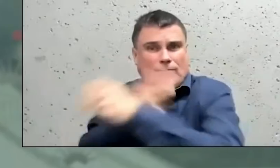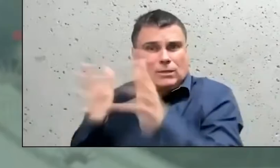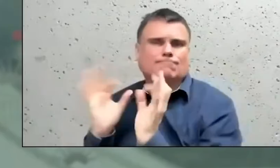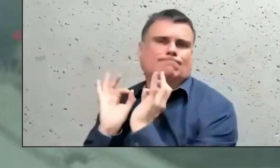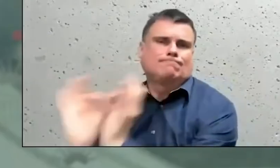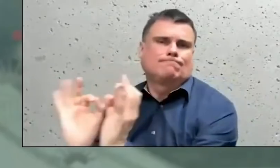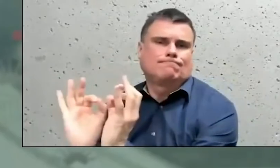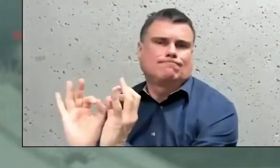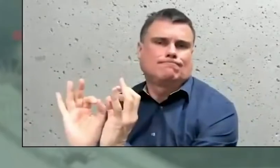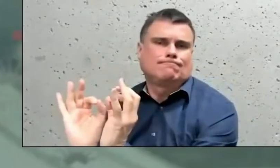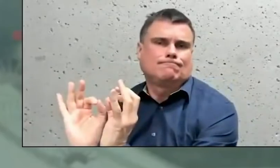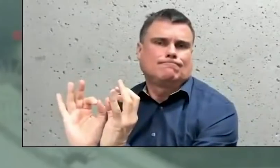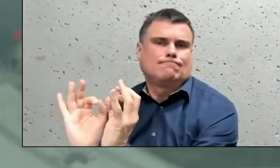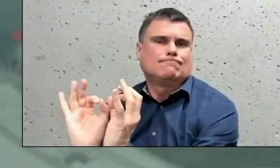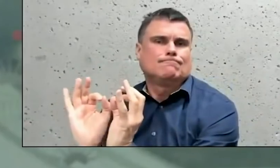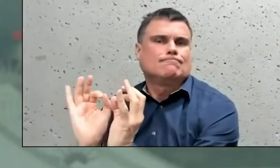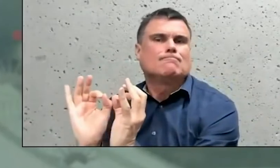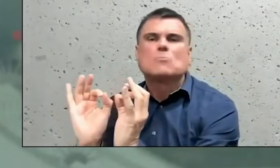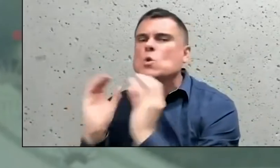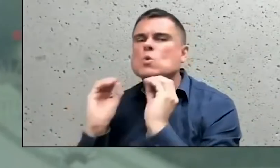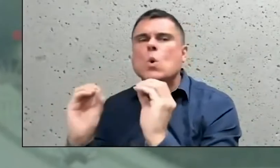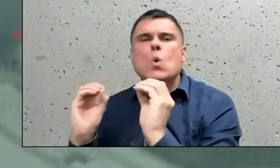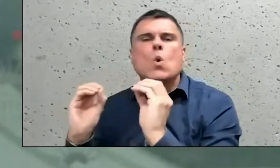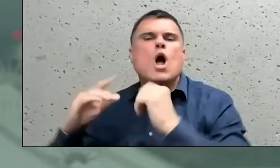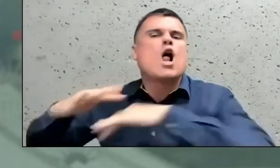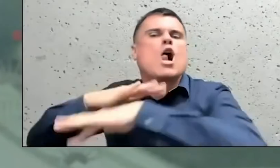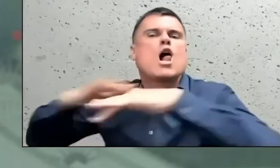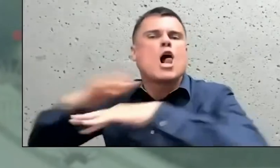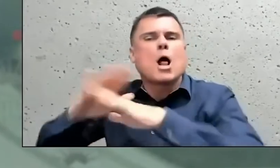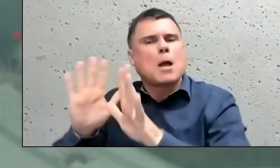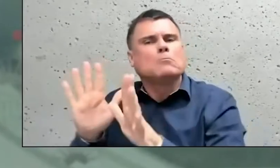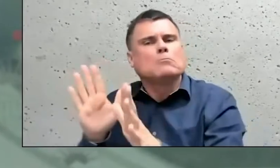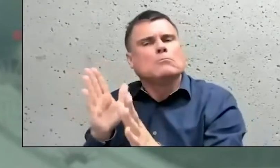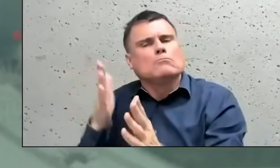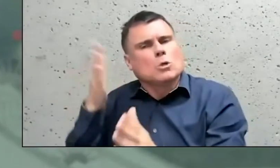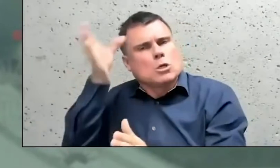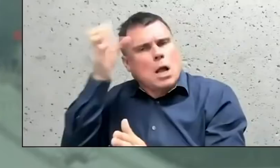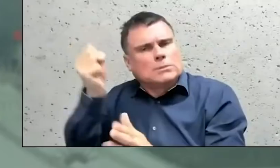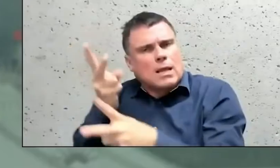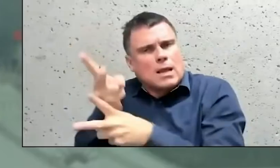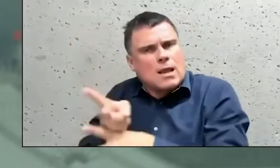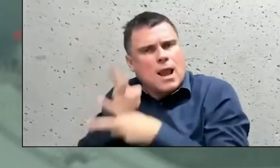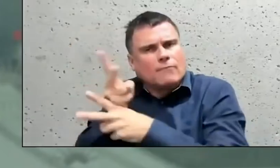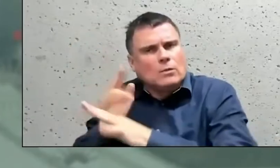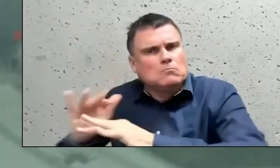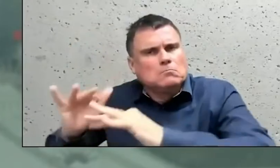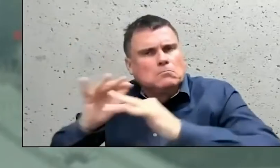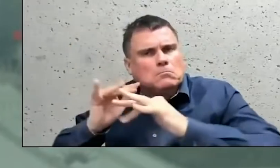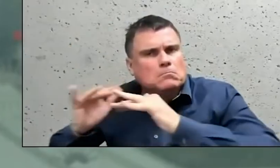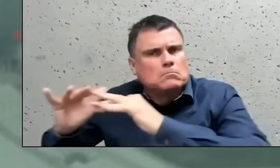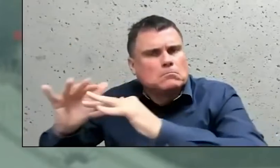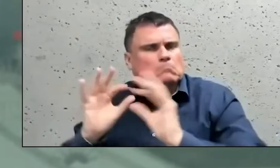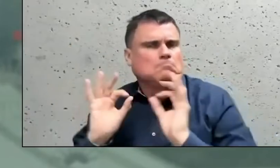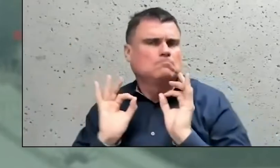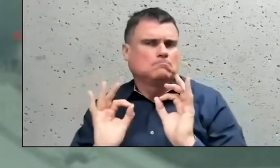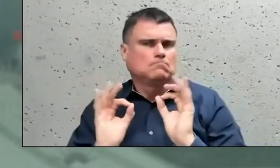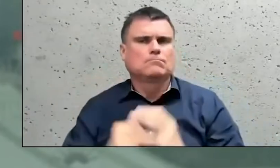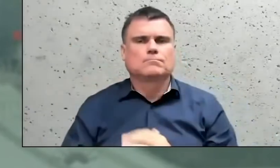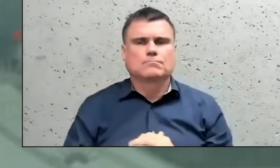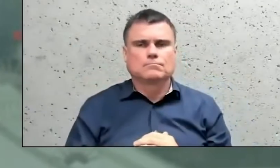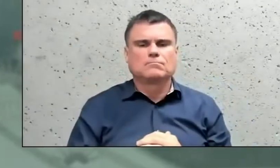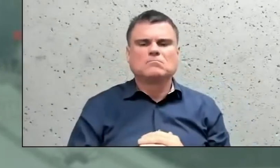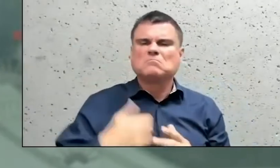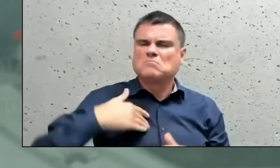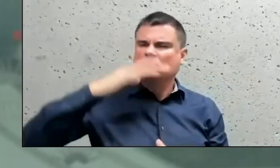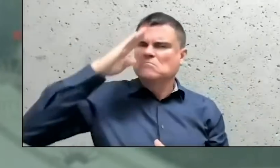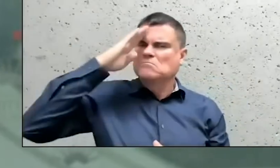It also means we can do more. We recognize that having these social interactions are so important. The connections